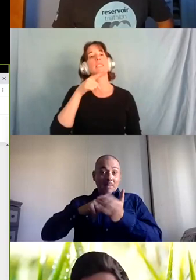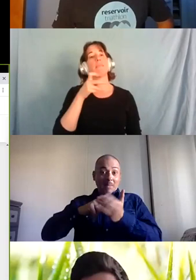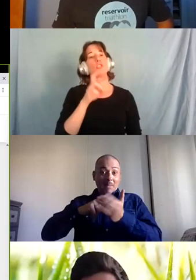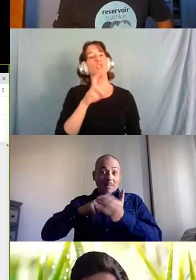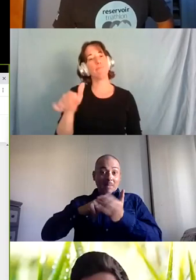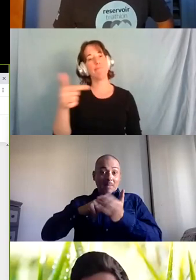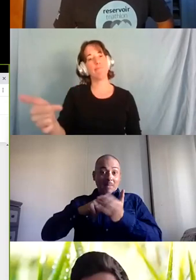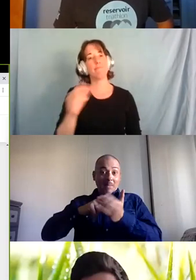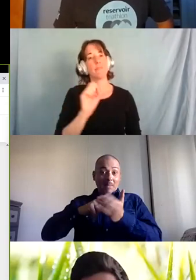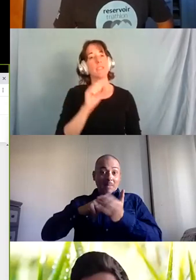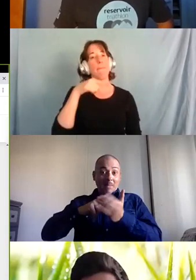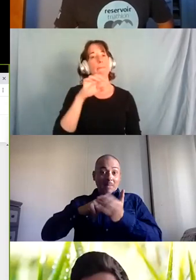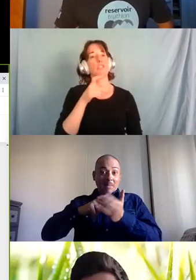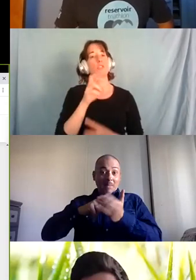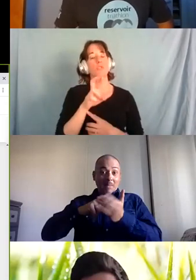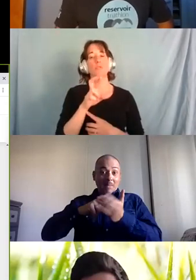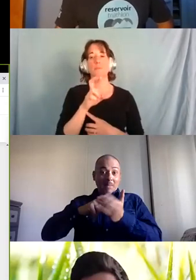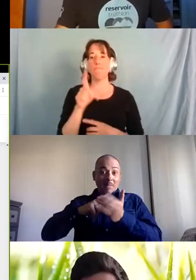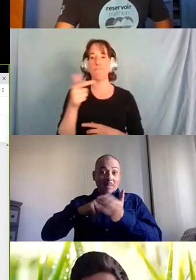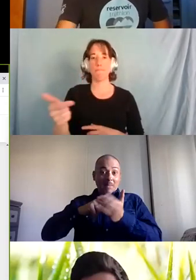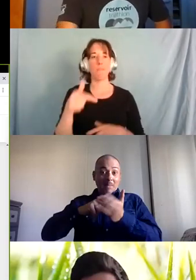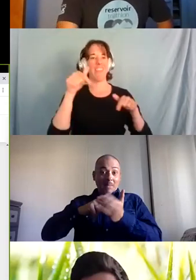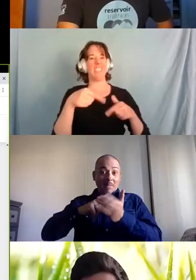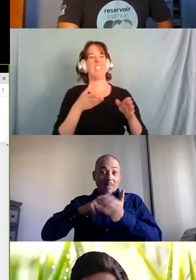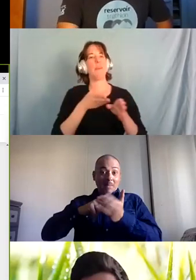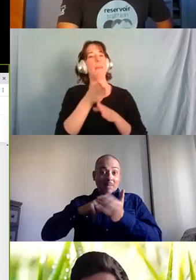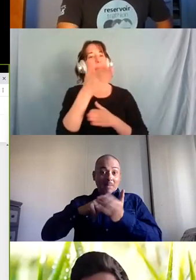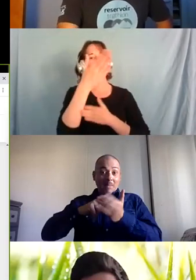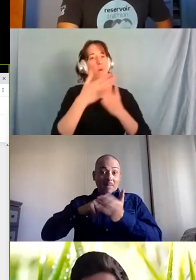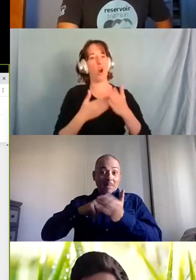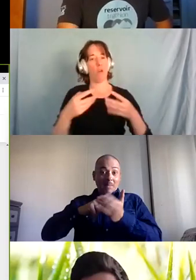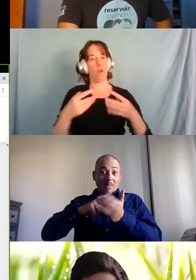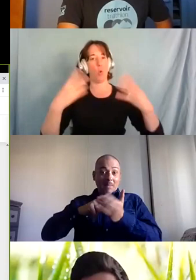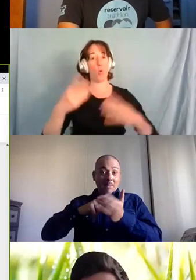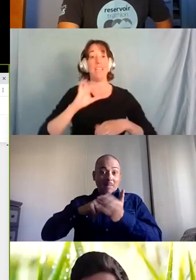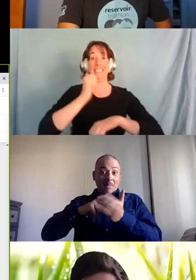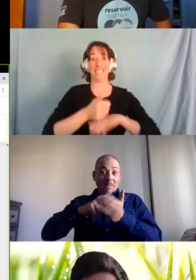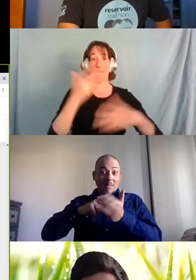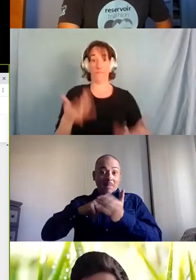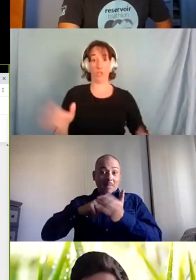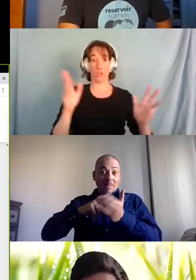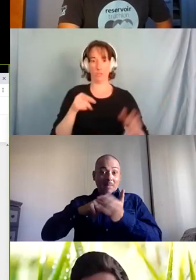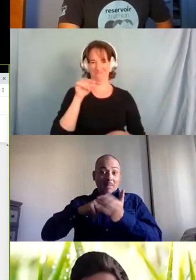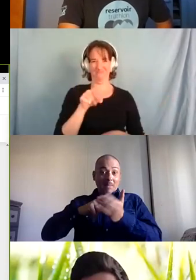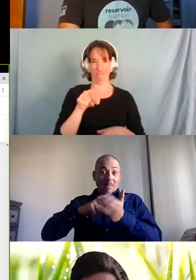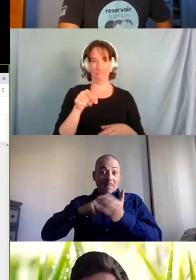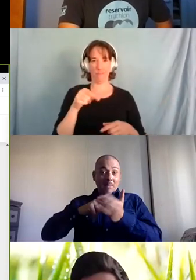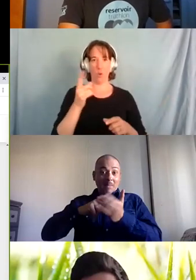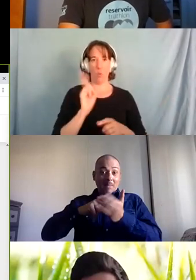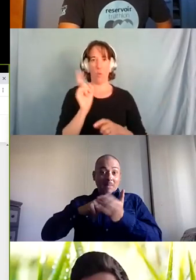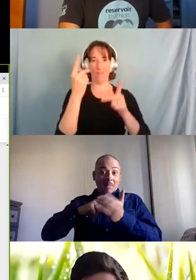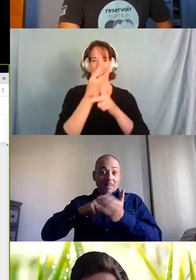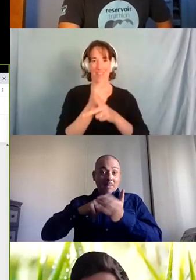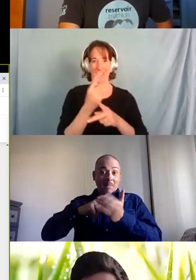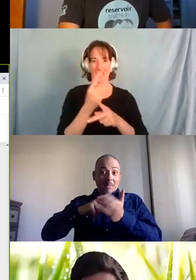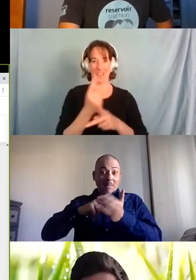so this is basically the main part of the code. After all the setup's done, this is where all the calculations are basically done with the